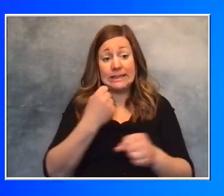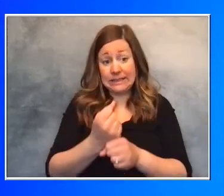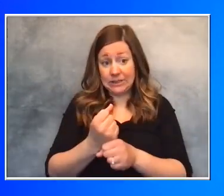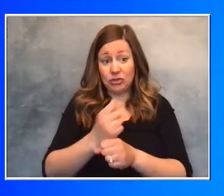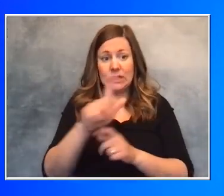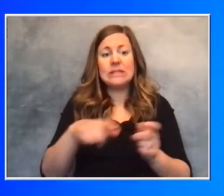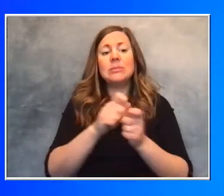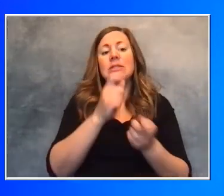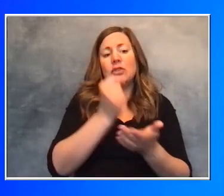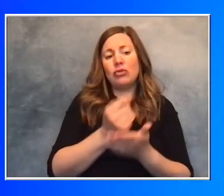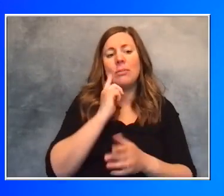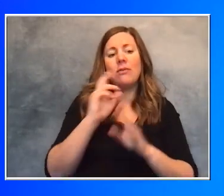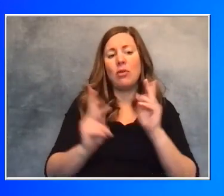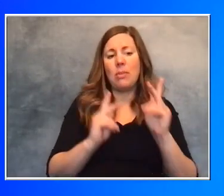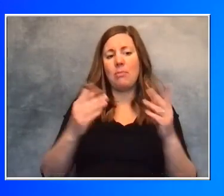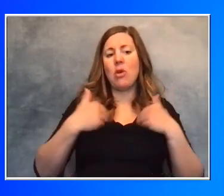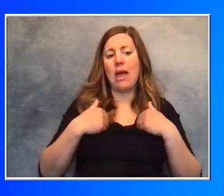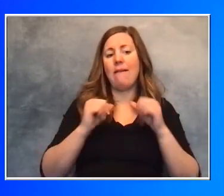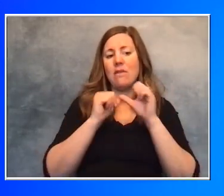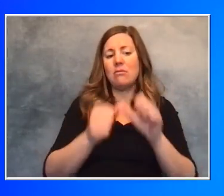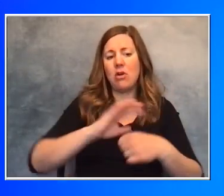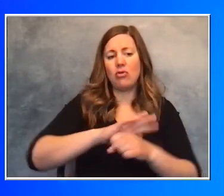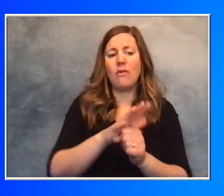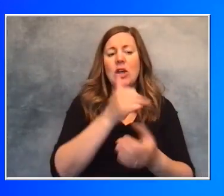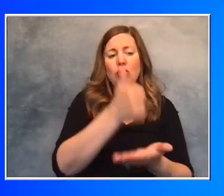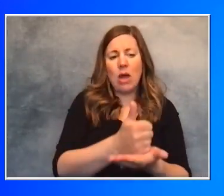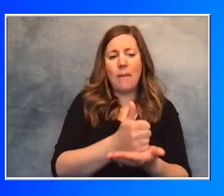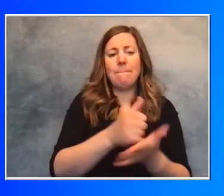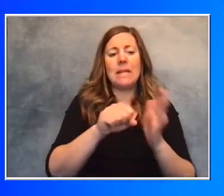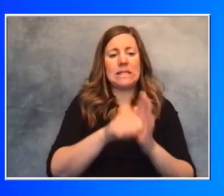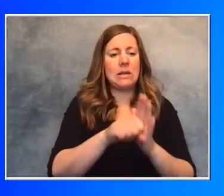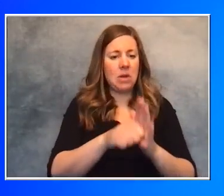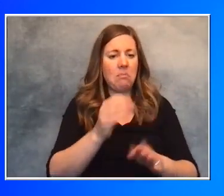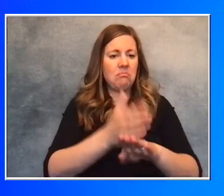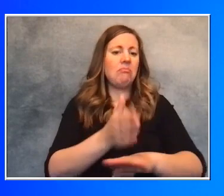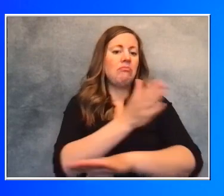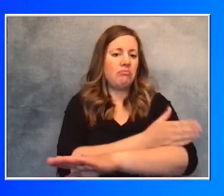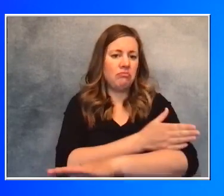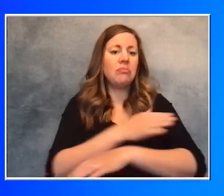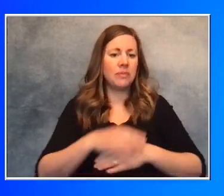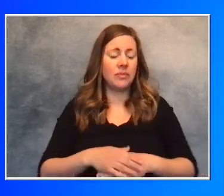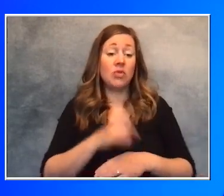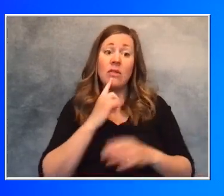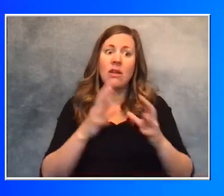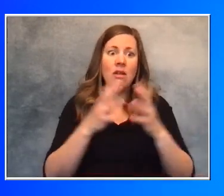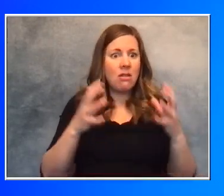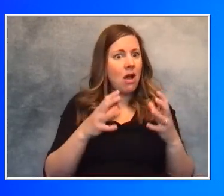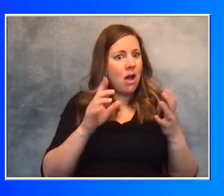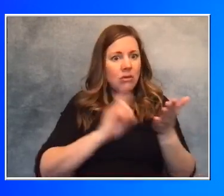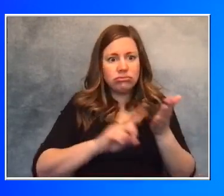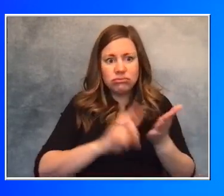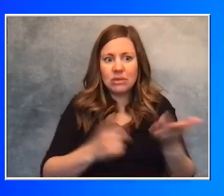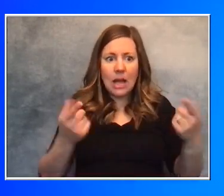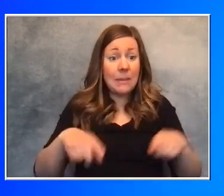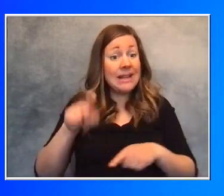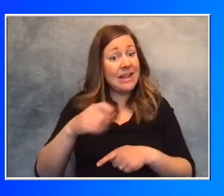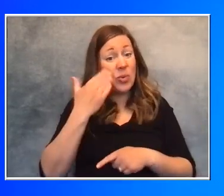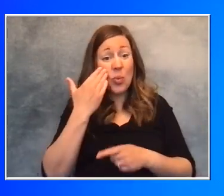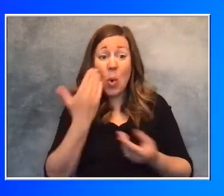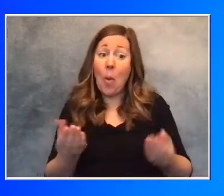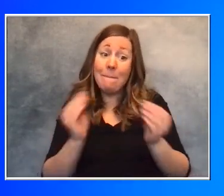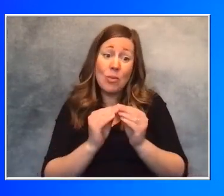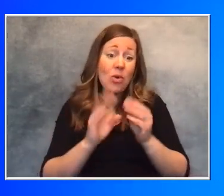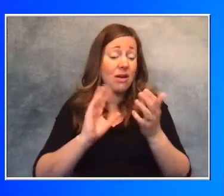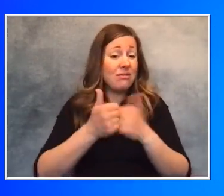with long COVID to try to help them with their symptoms. So a lot being done, and we need to know more and more about long COVID and how long it is going to